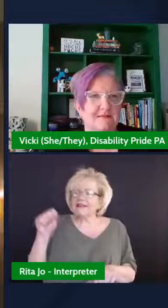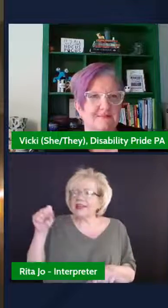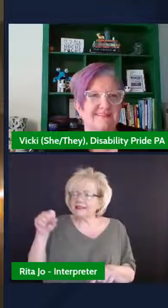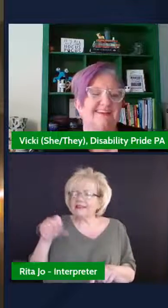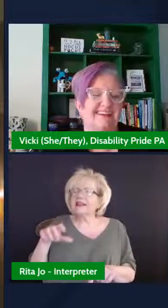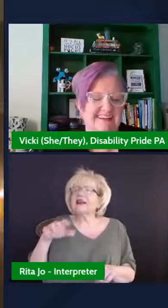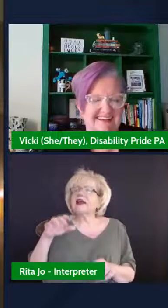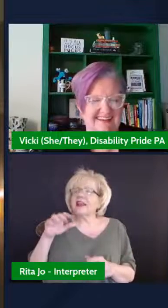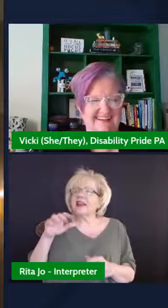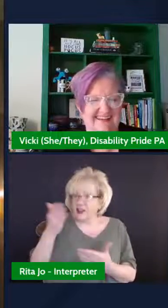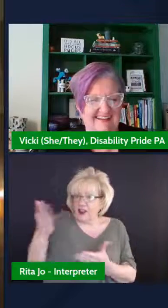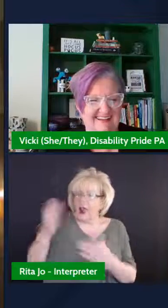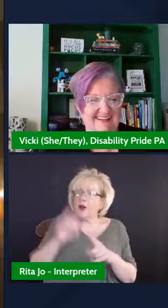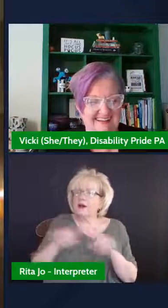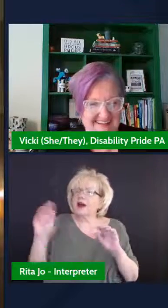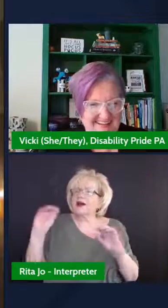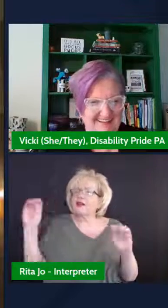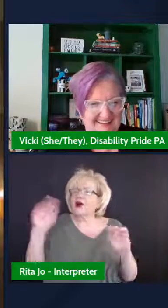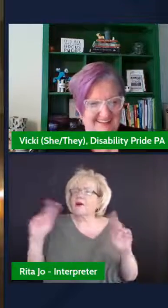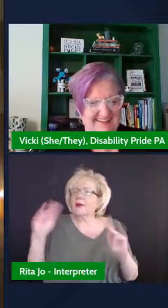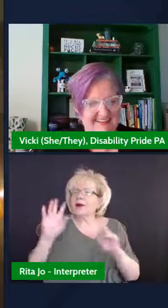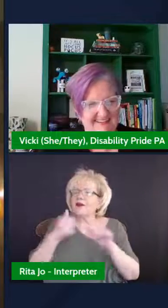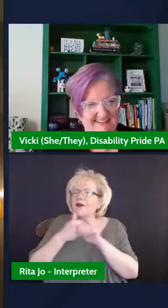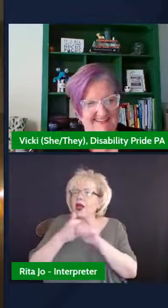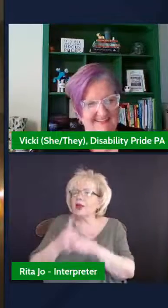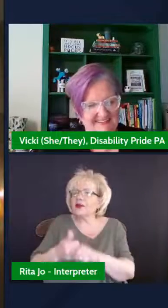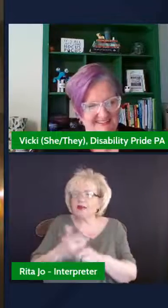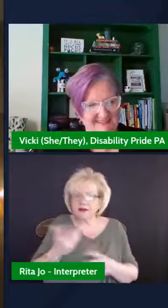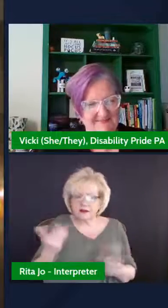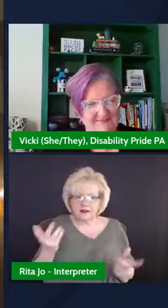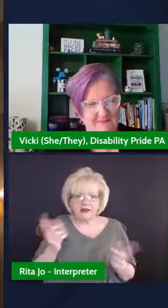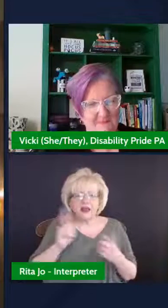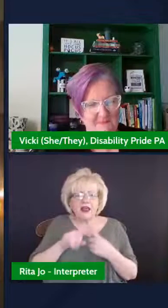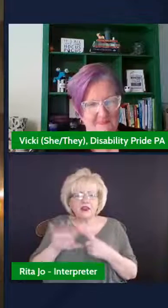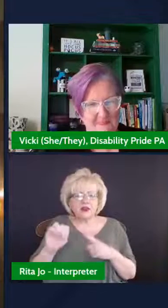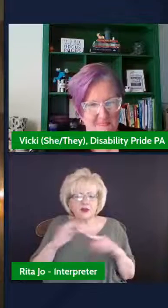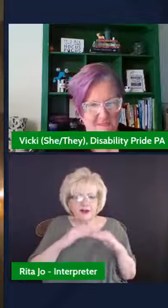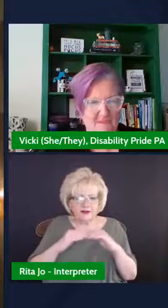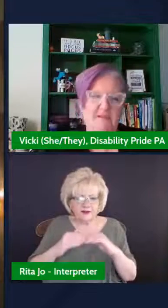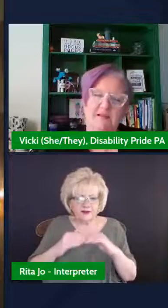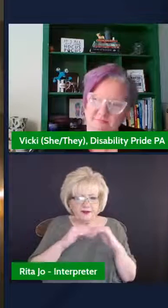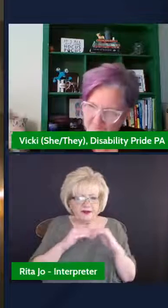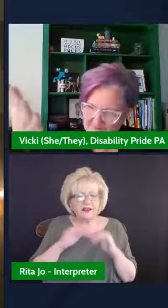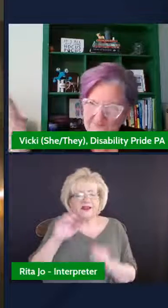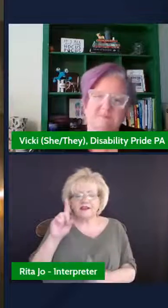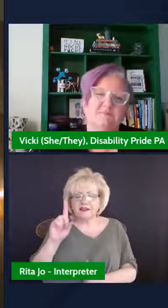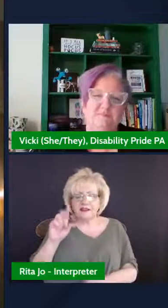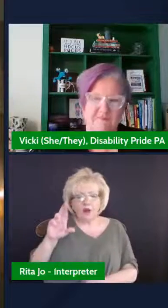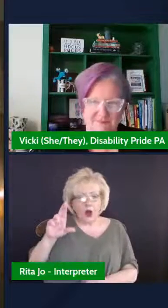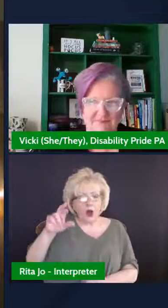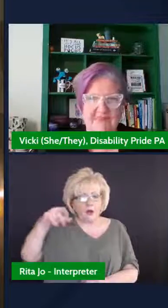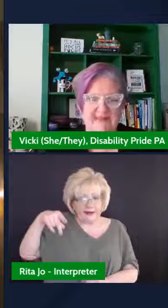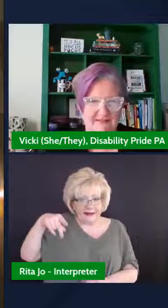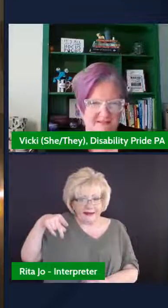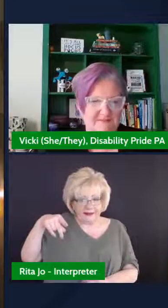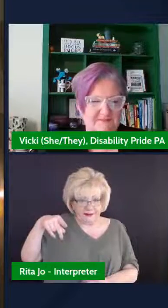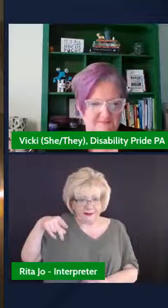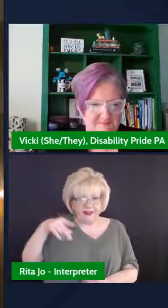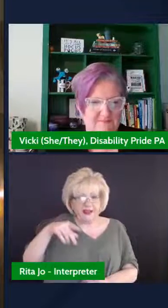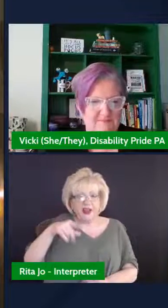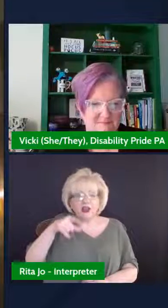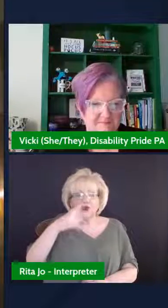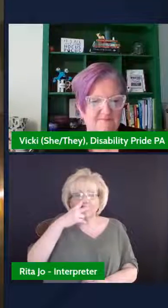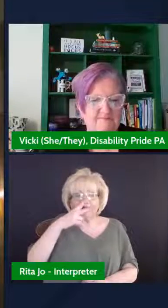it. Yeah, I mean, well, to be fair, okay, I must plug DRP again. If you see an